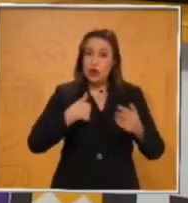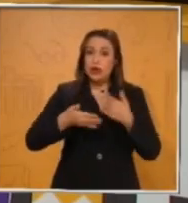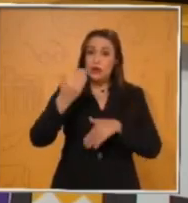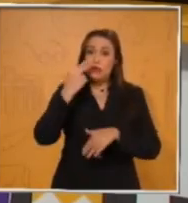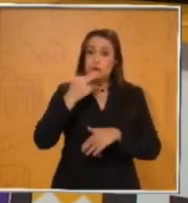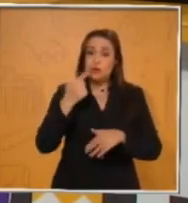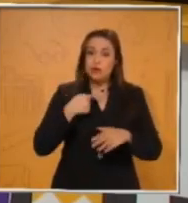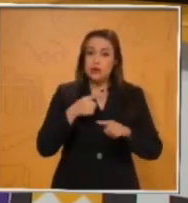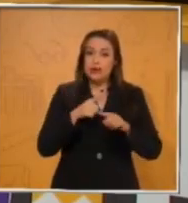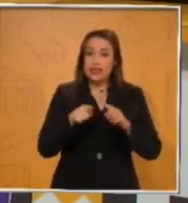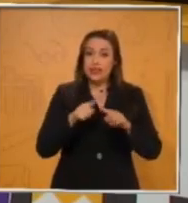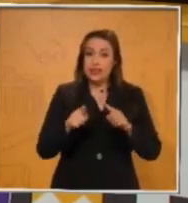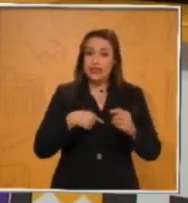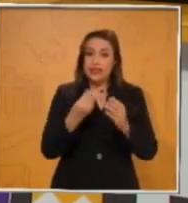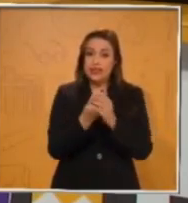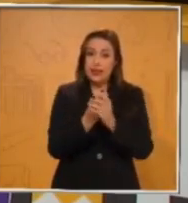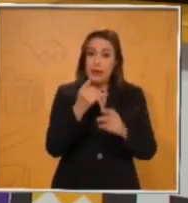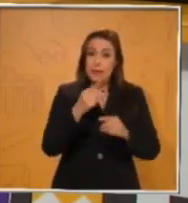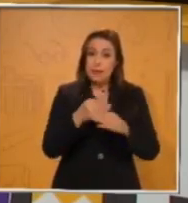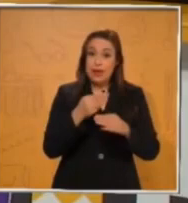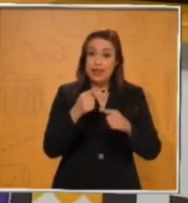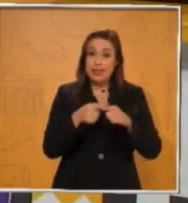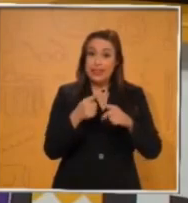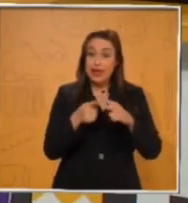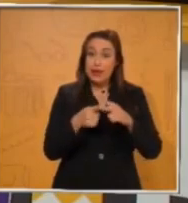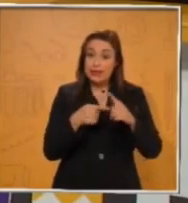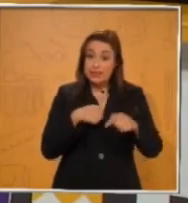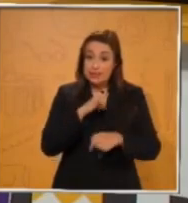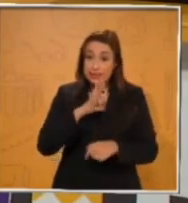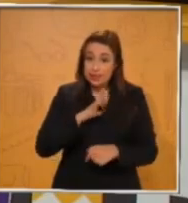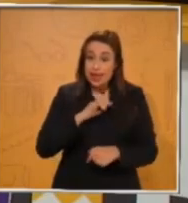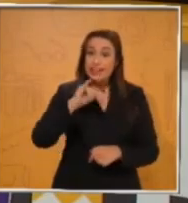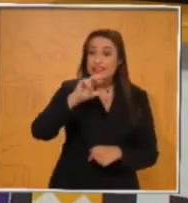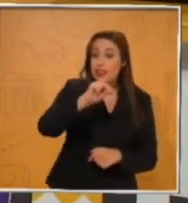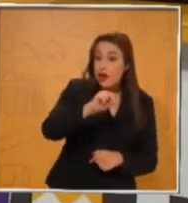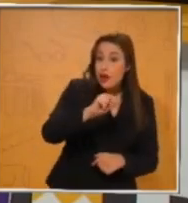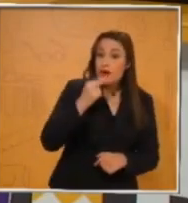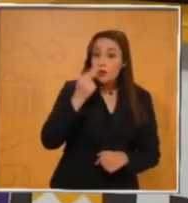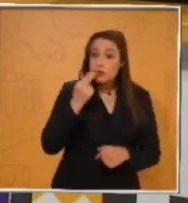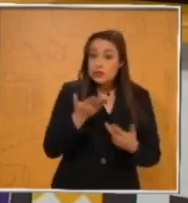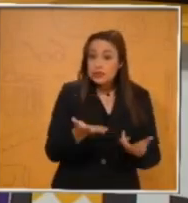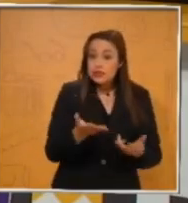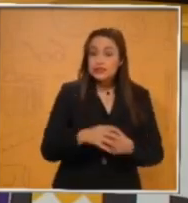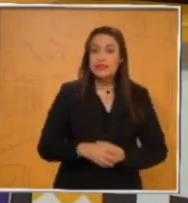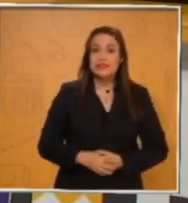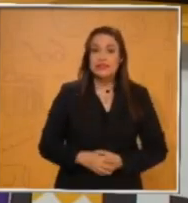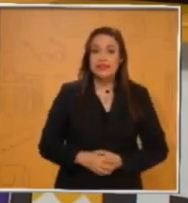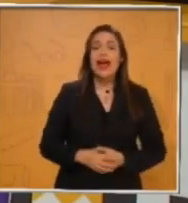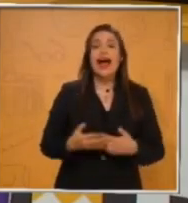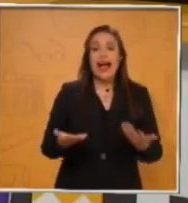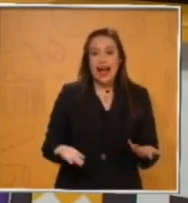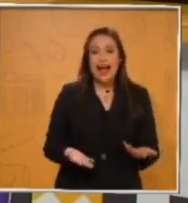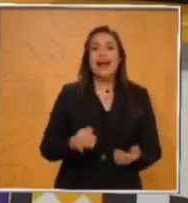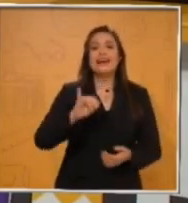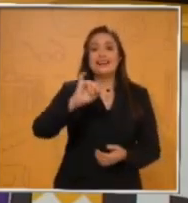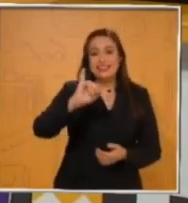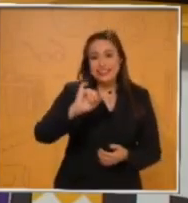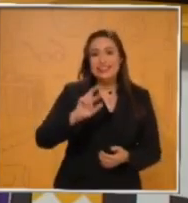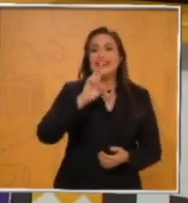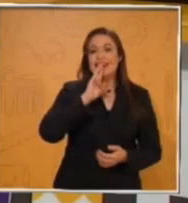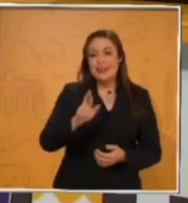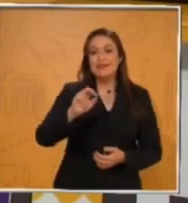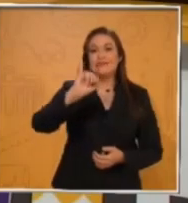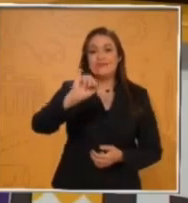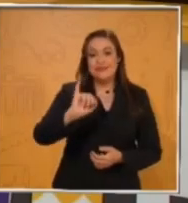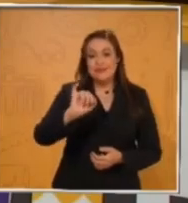class. What's the answer, class? Yes or not? You're right. Yes,